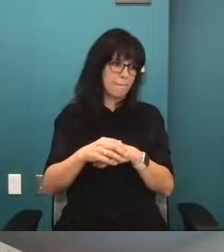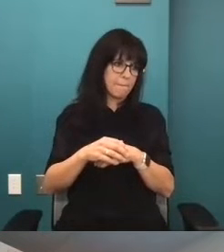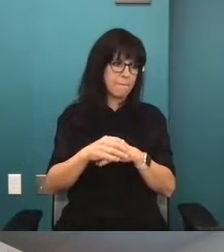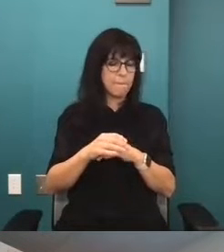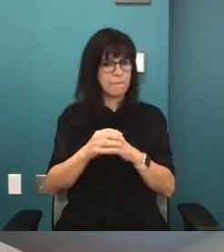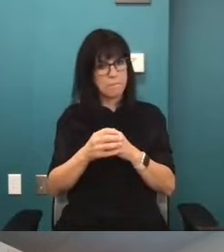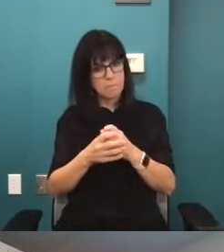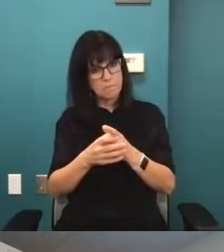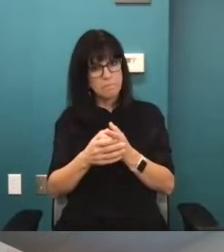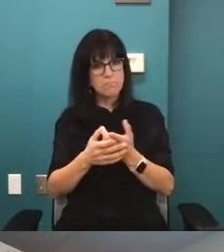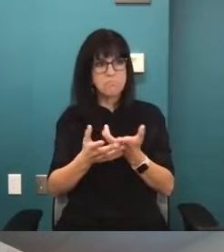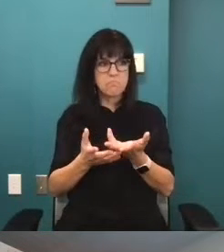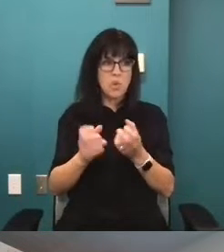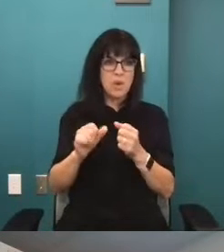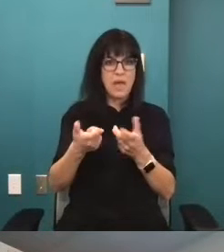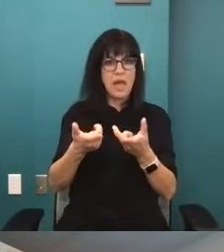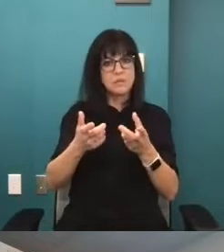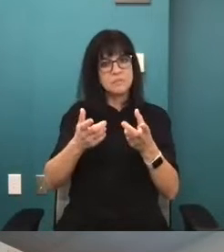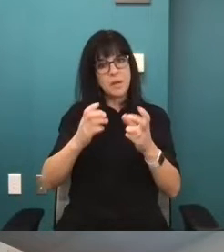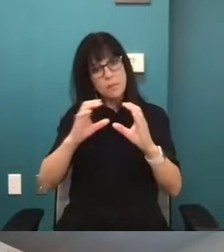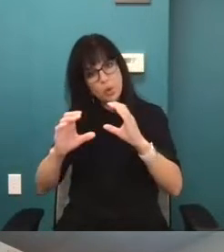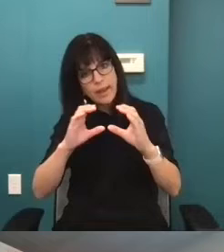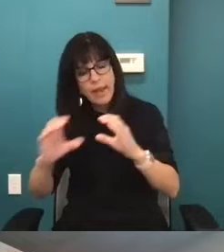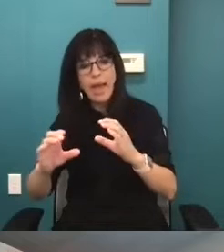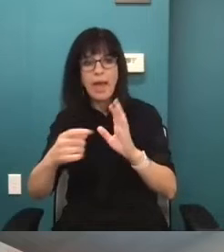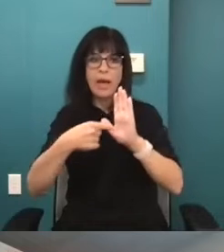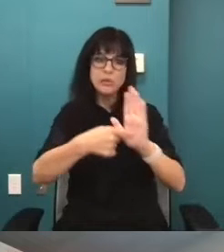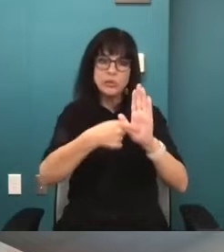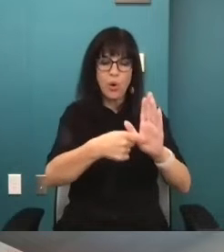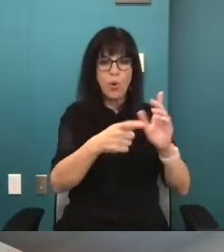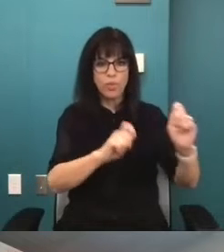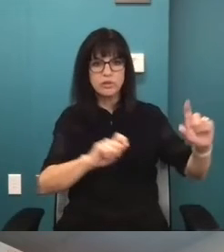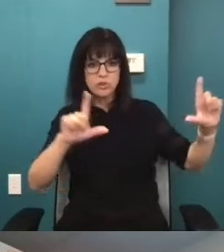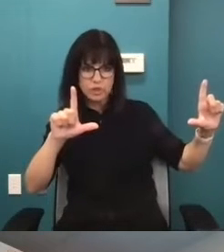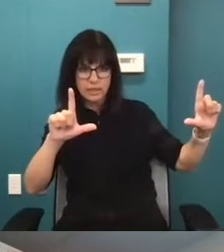We can talk, and I can run screens. Next slide.